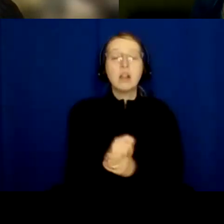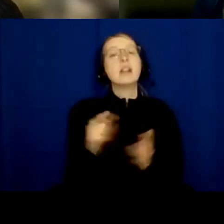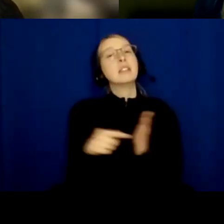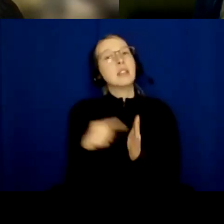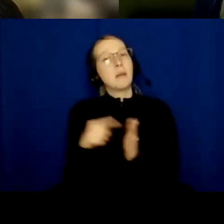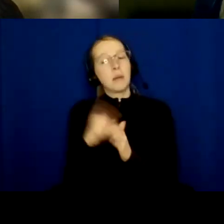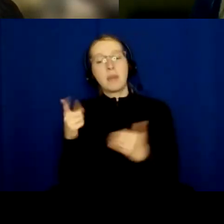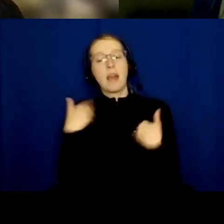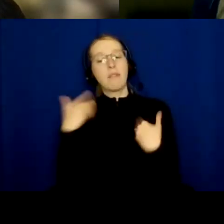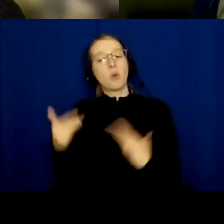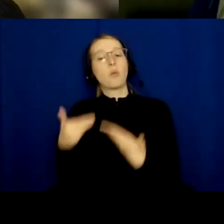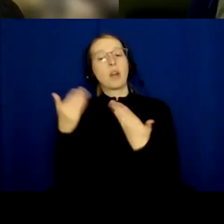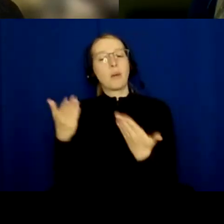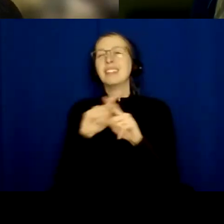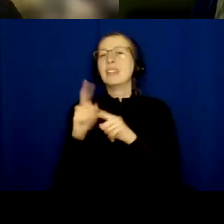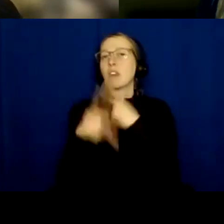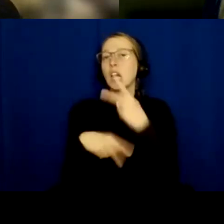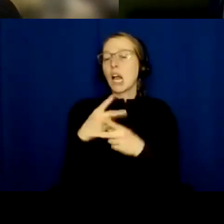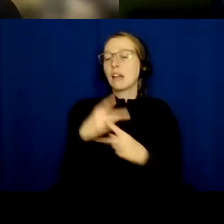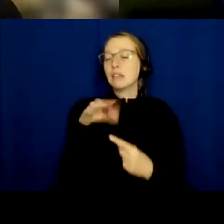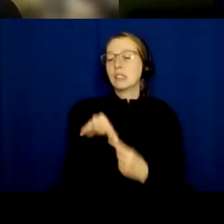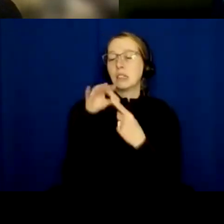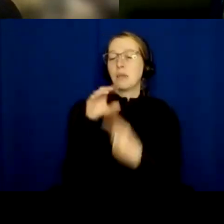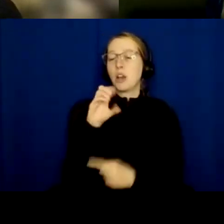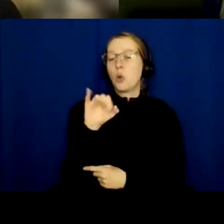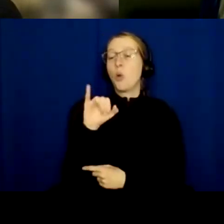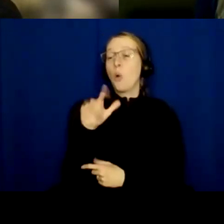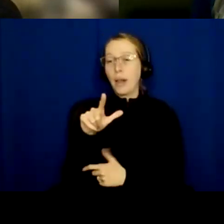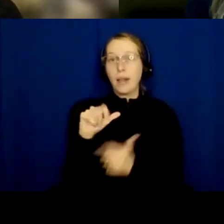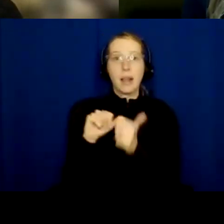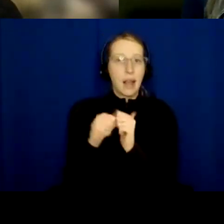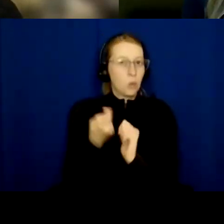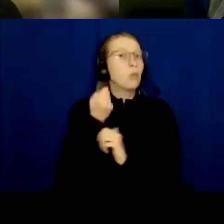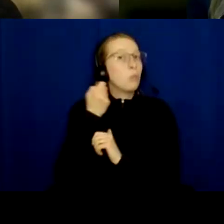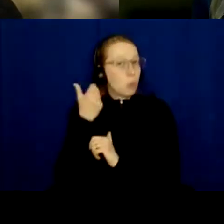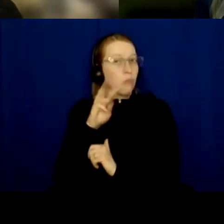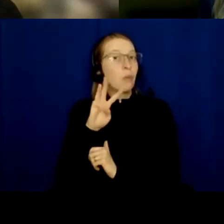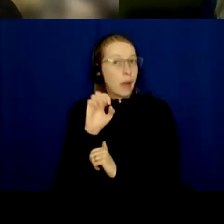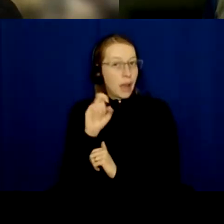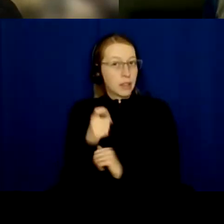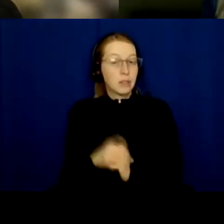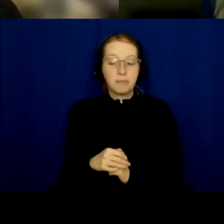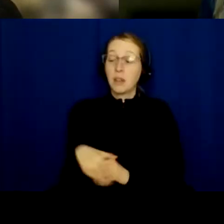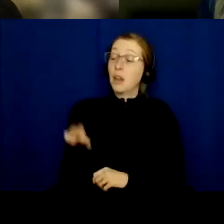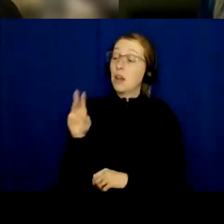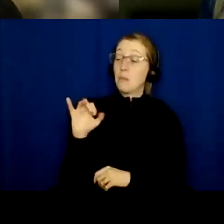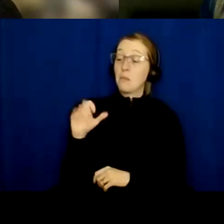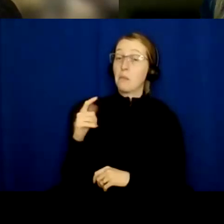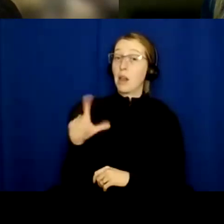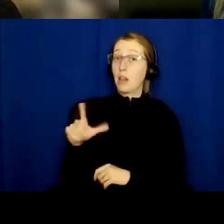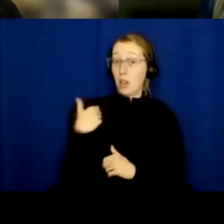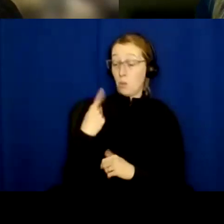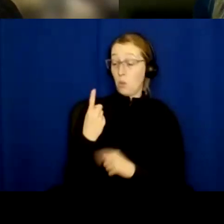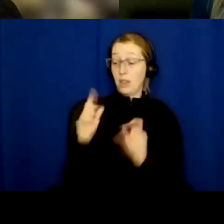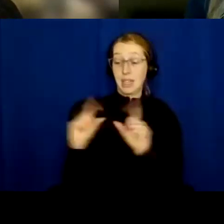can use to kind of help bring the wax out. Michael had a slide on this too. We don't talk about this a lot, but sometimes like